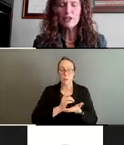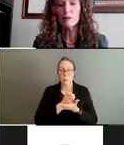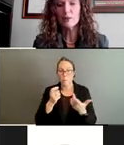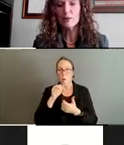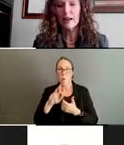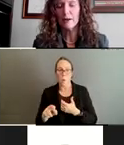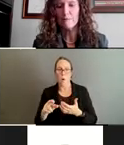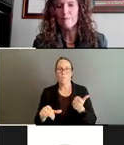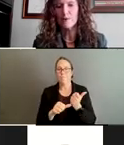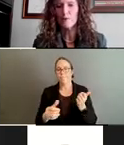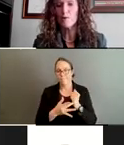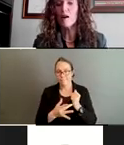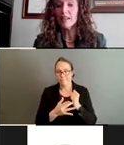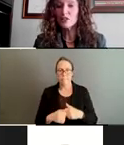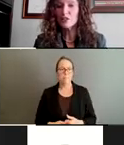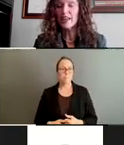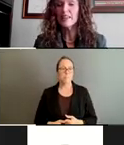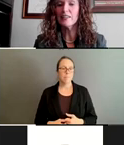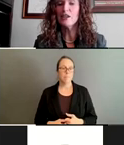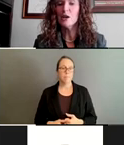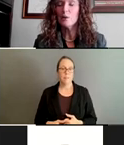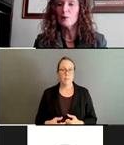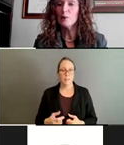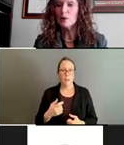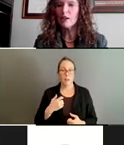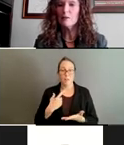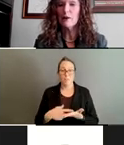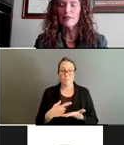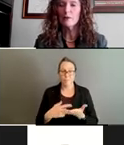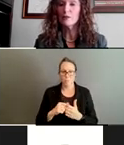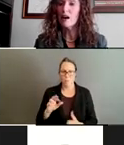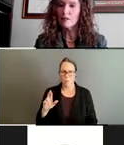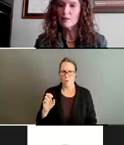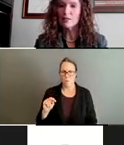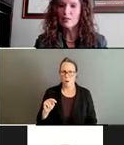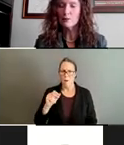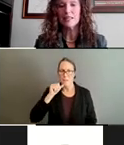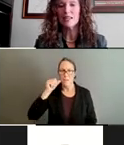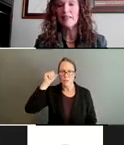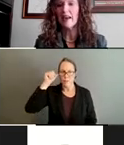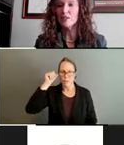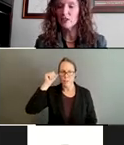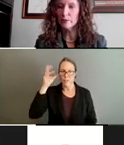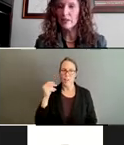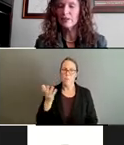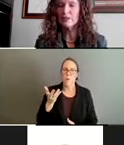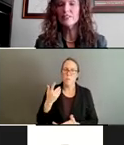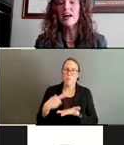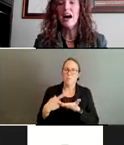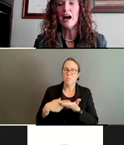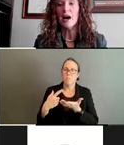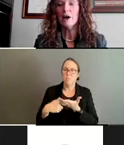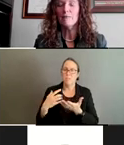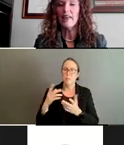know, and I was talking with Ron yesterday, and we were talking about there were a lot of folks in Louisiana that had